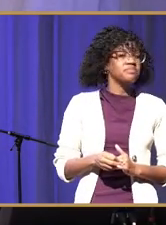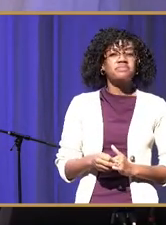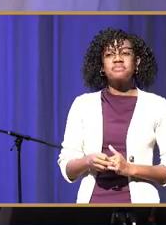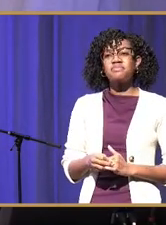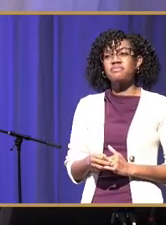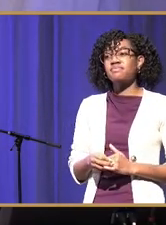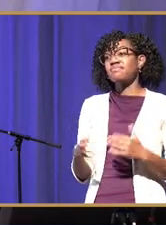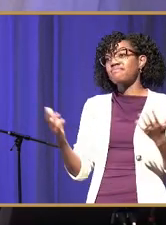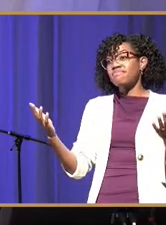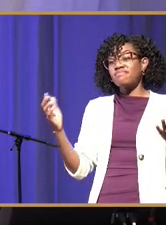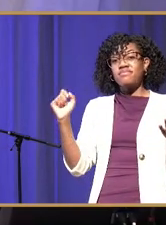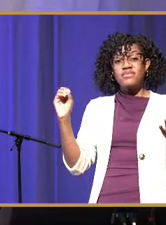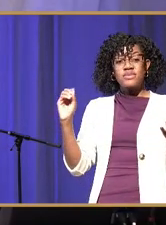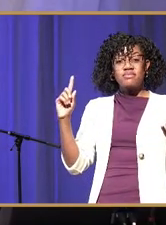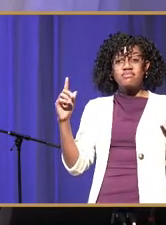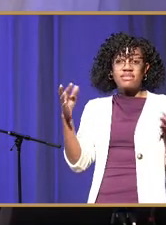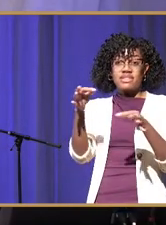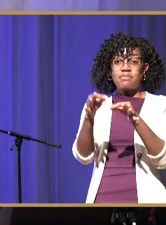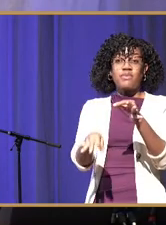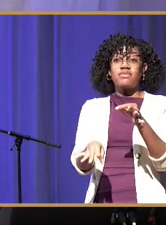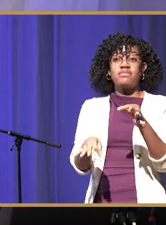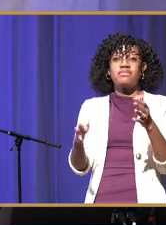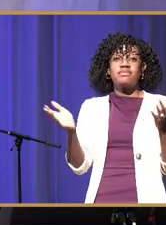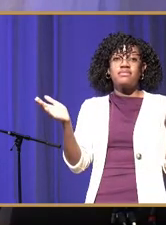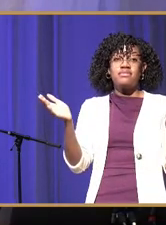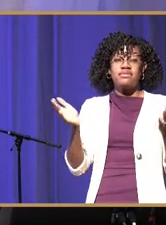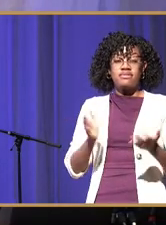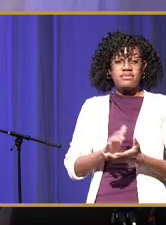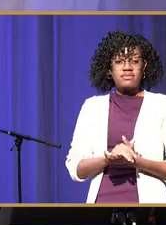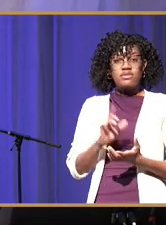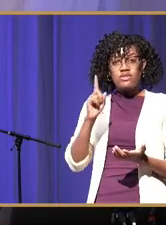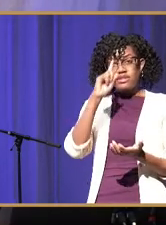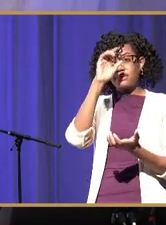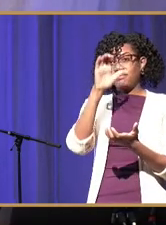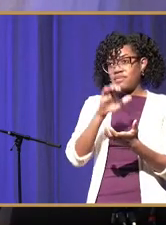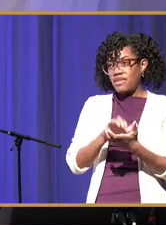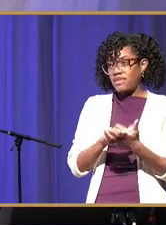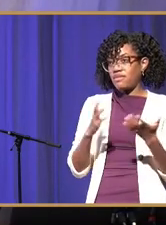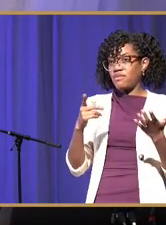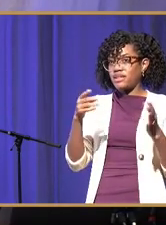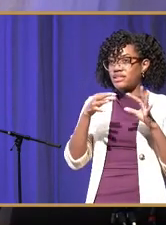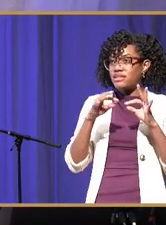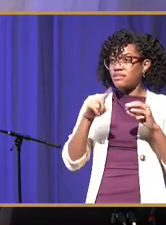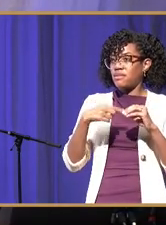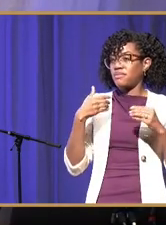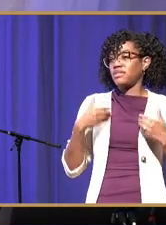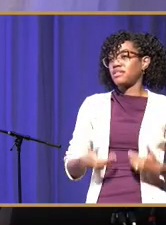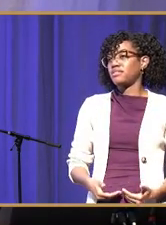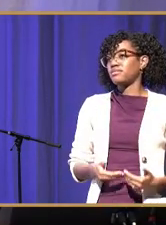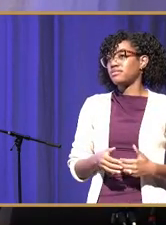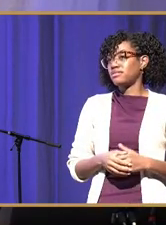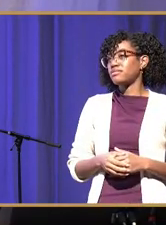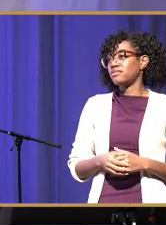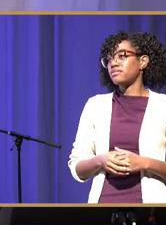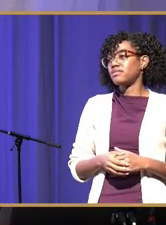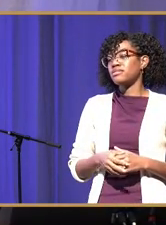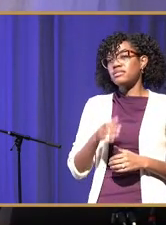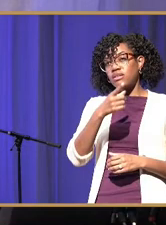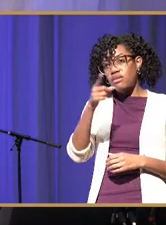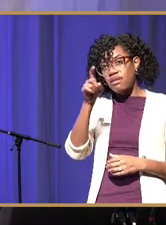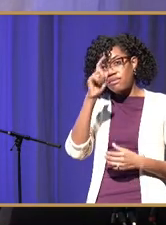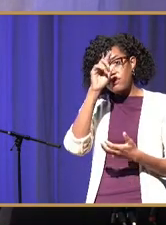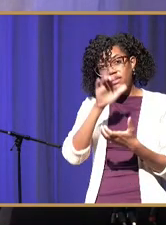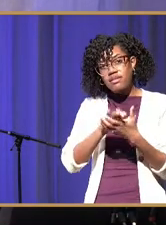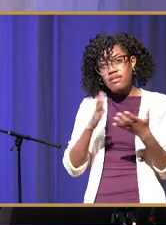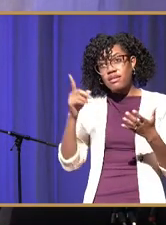Yeah, so it's just that simple. I just got to believe what he said about me. And you've got to